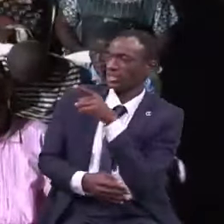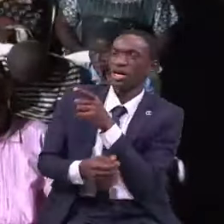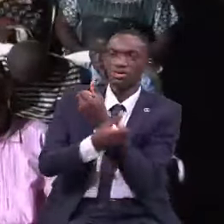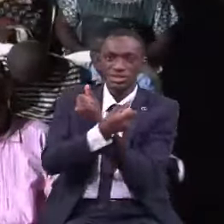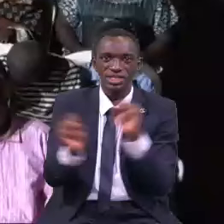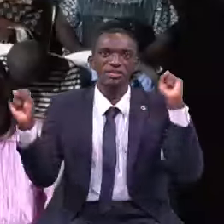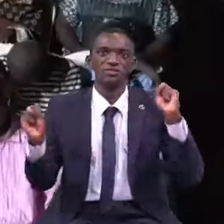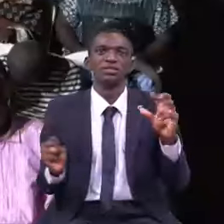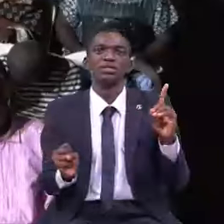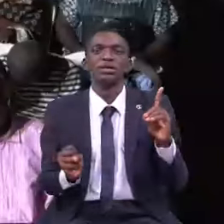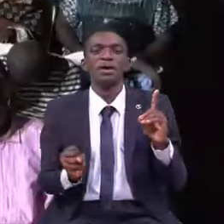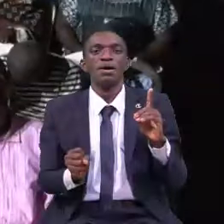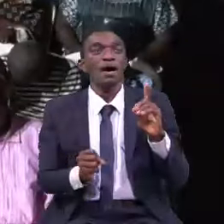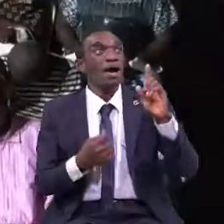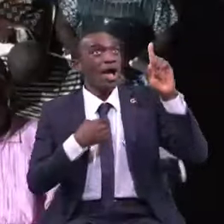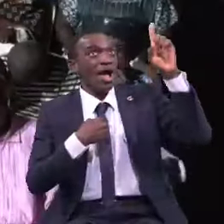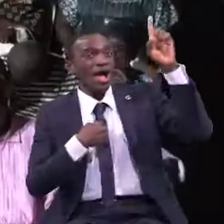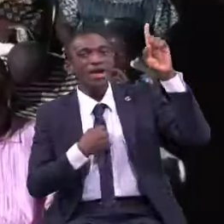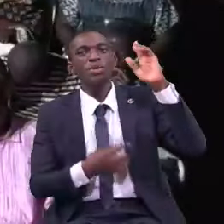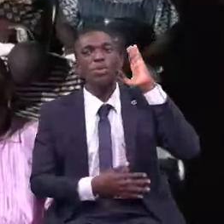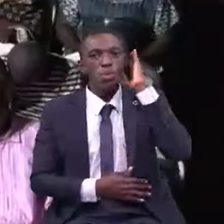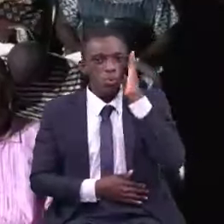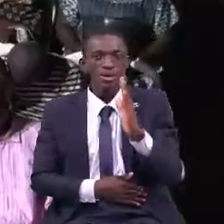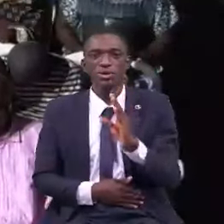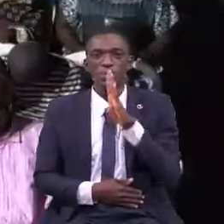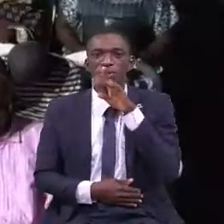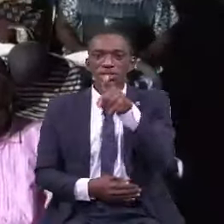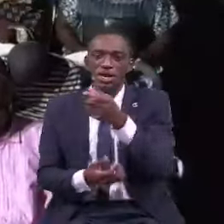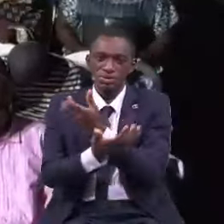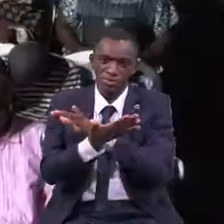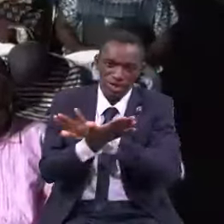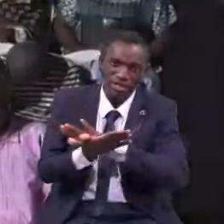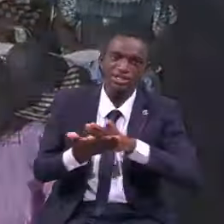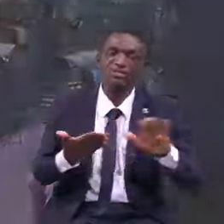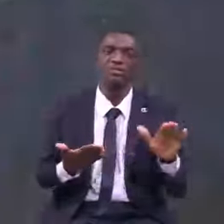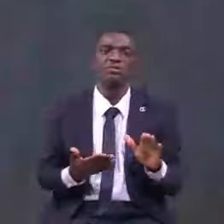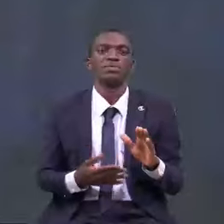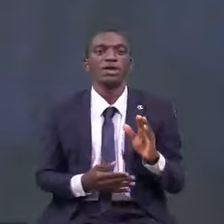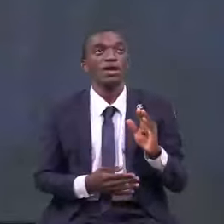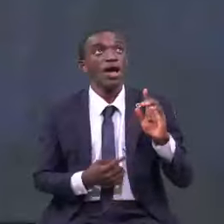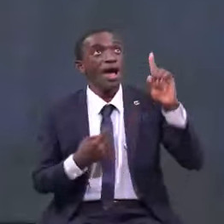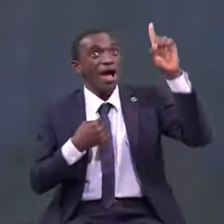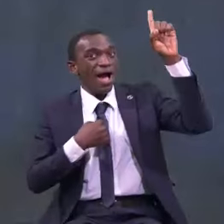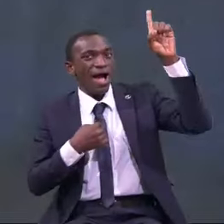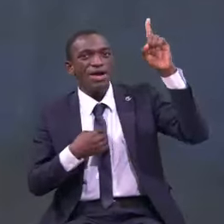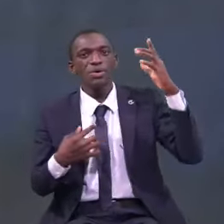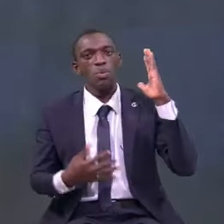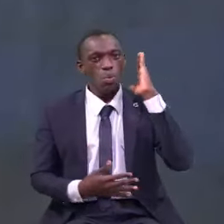I will be thou clean. I will be thou